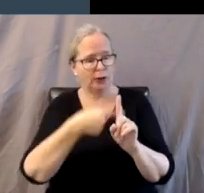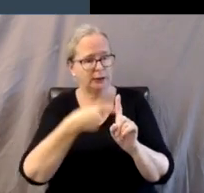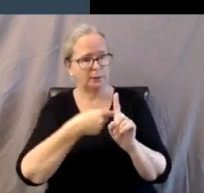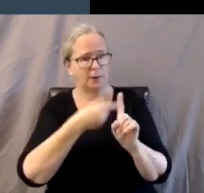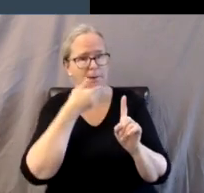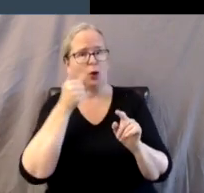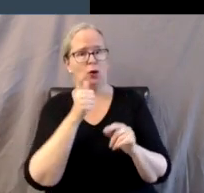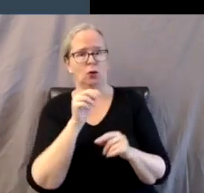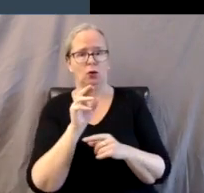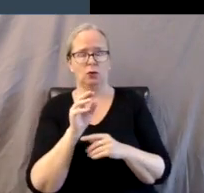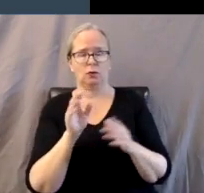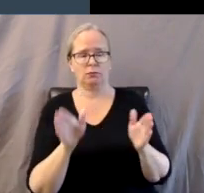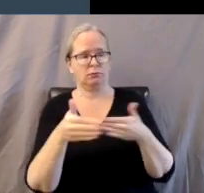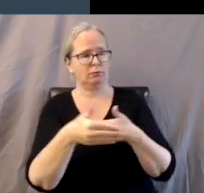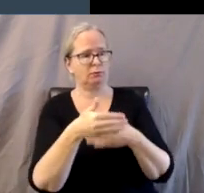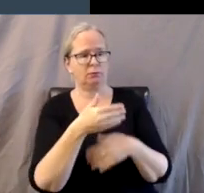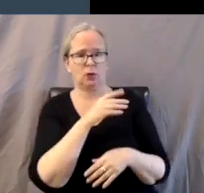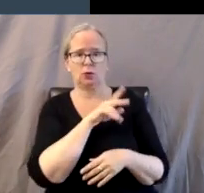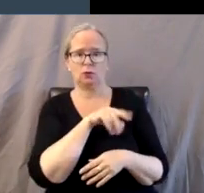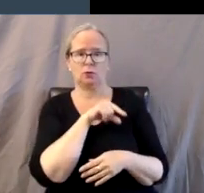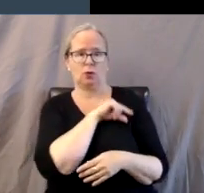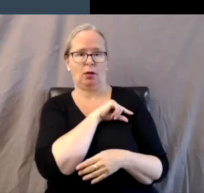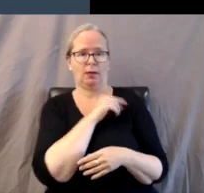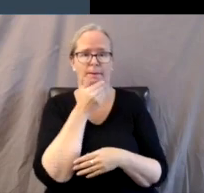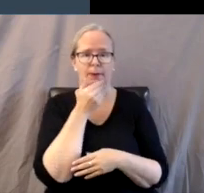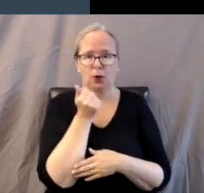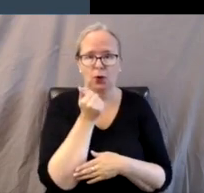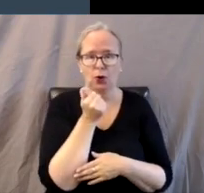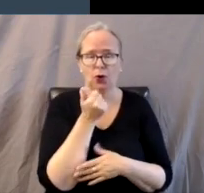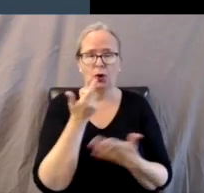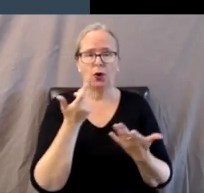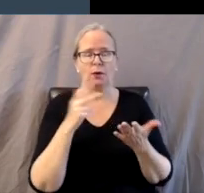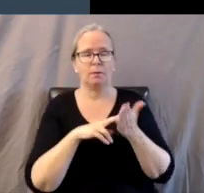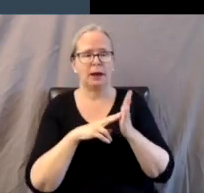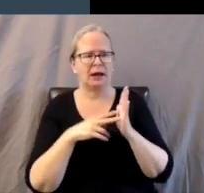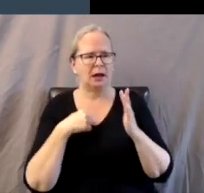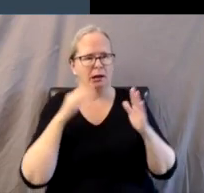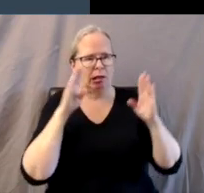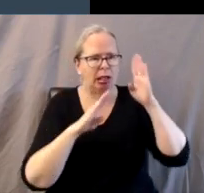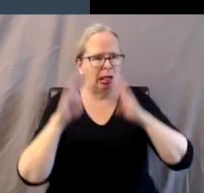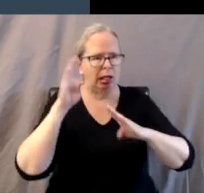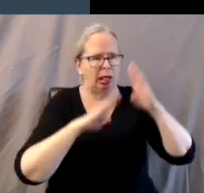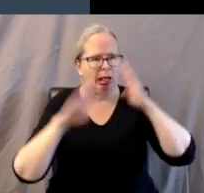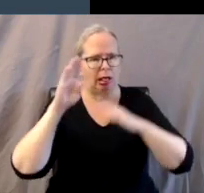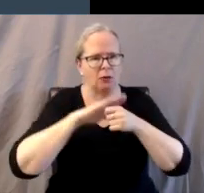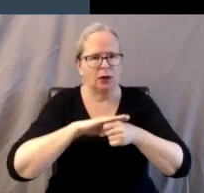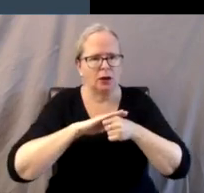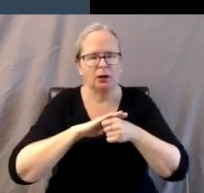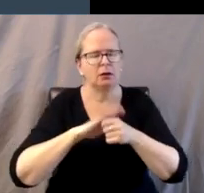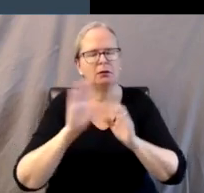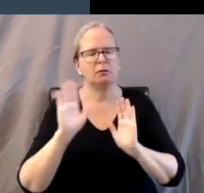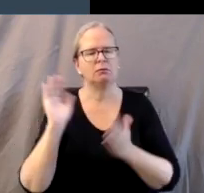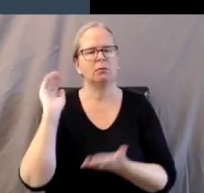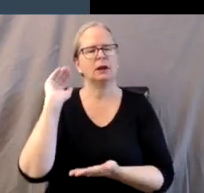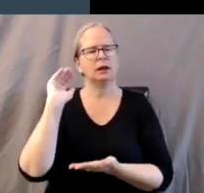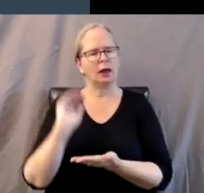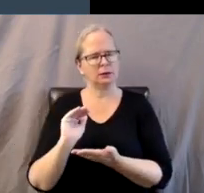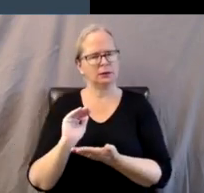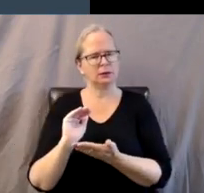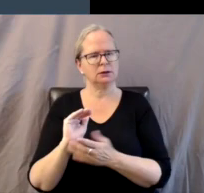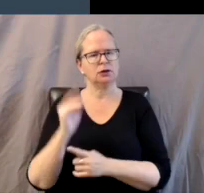and physical and psychological stress that is present with a lack of income, an individual